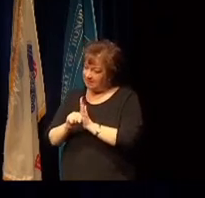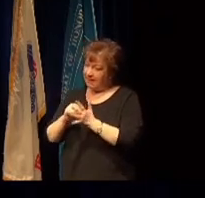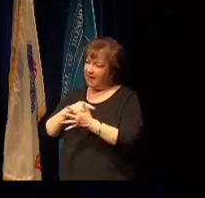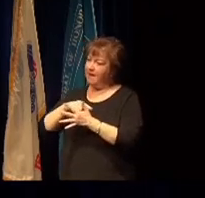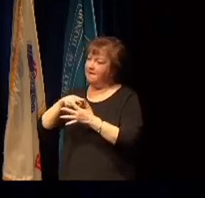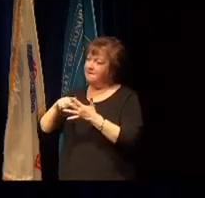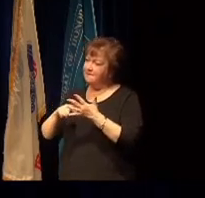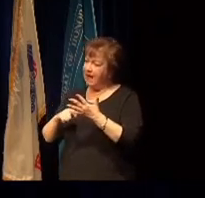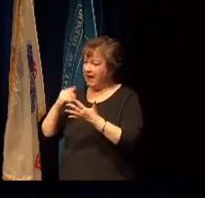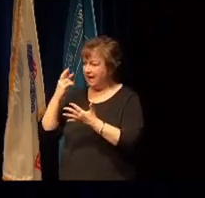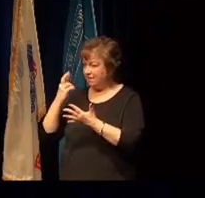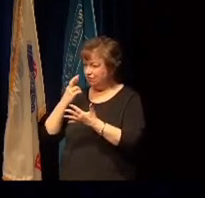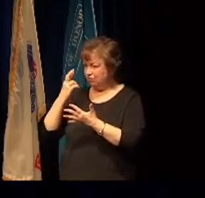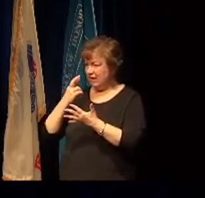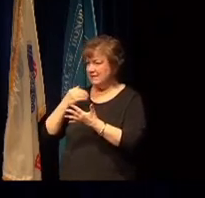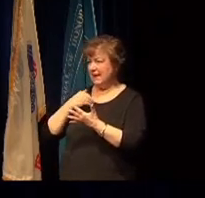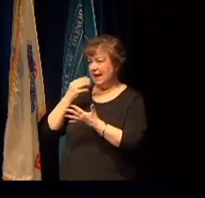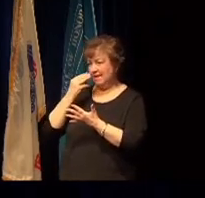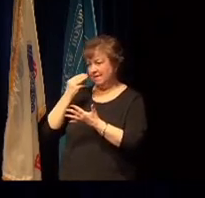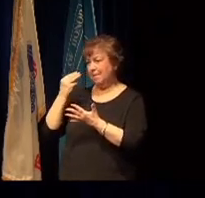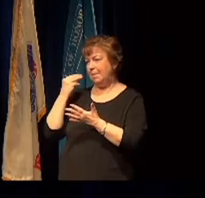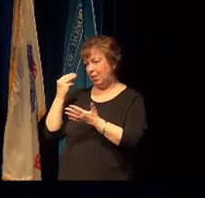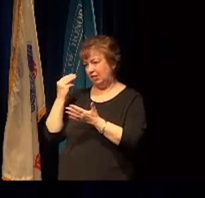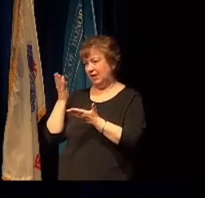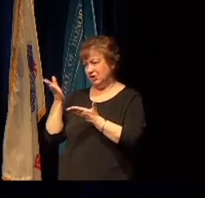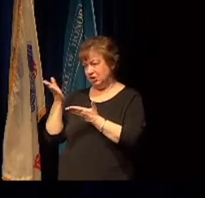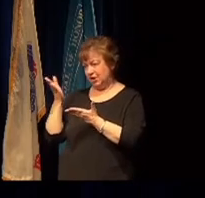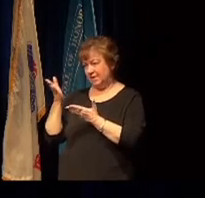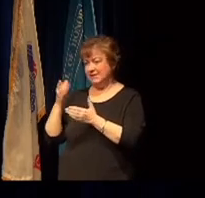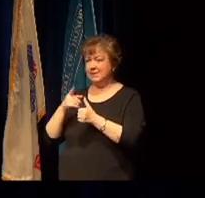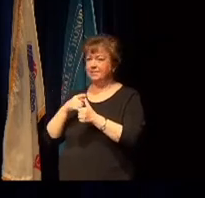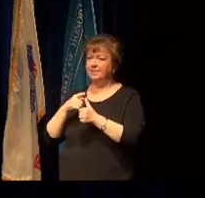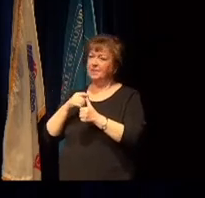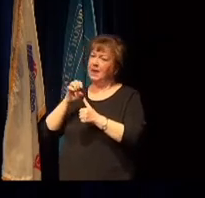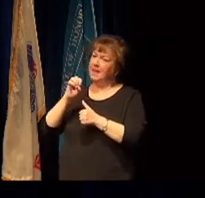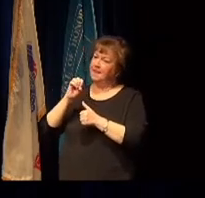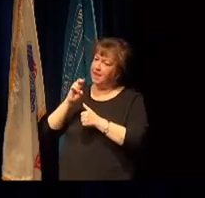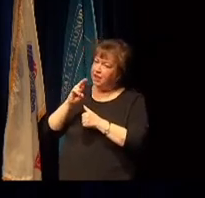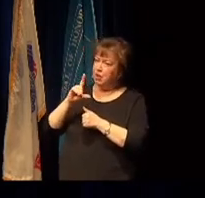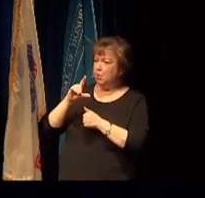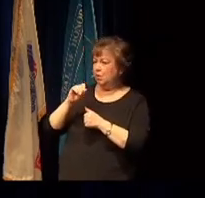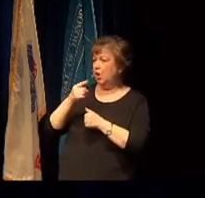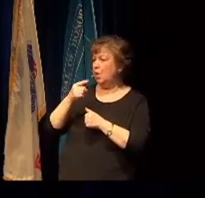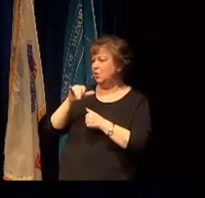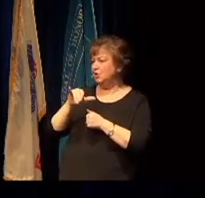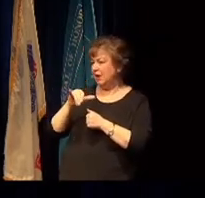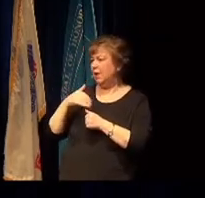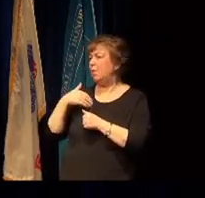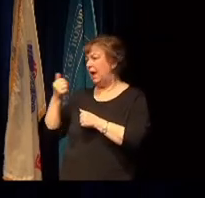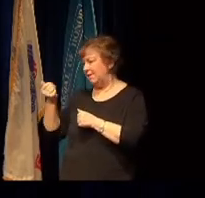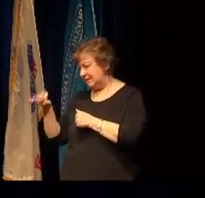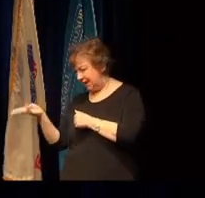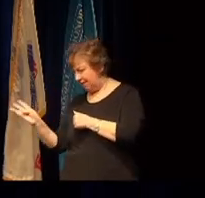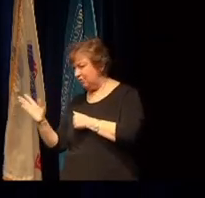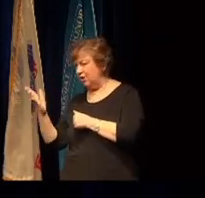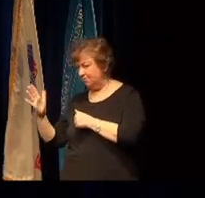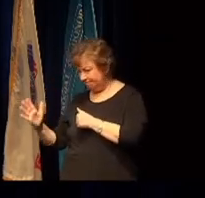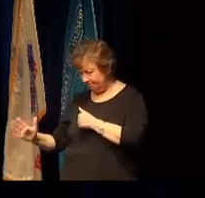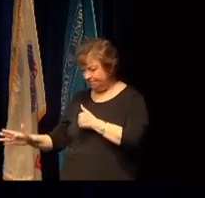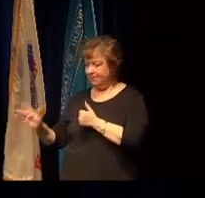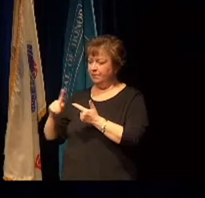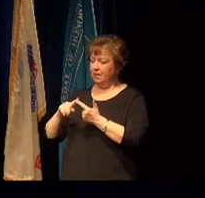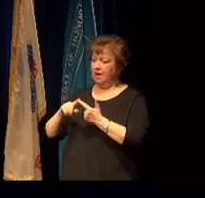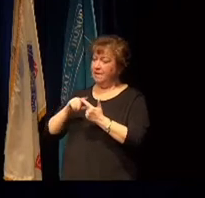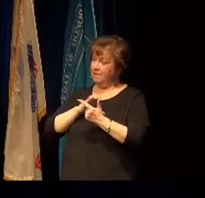to have a memorial service. One is the eulogies that's been accomplished. Another is, for the Christian,